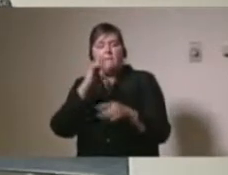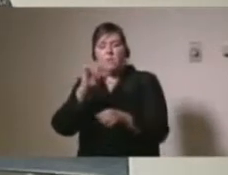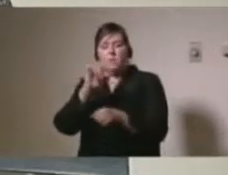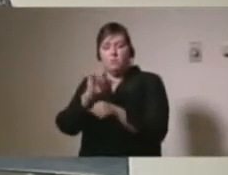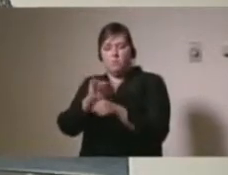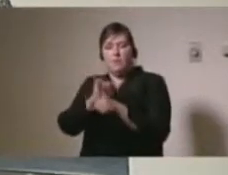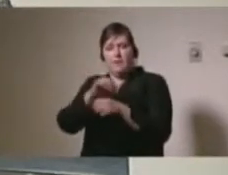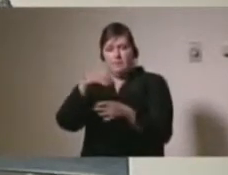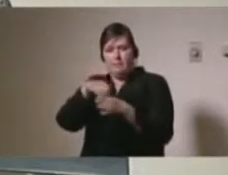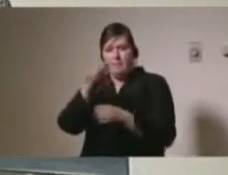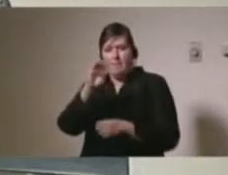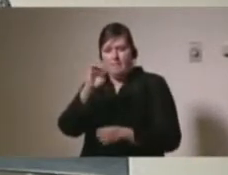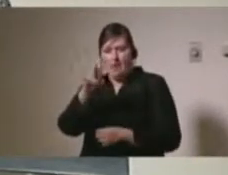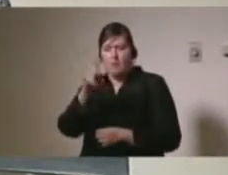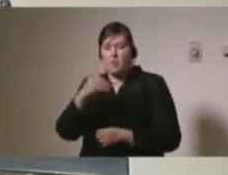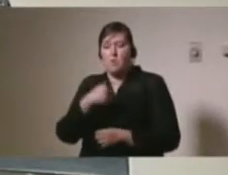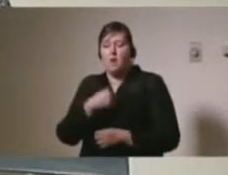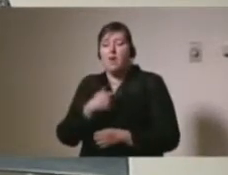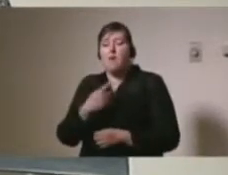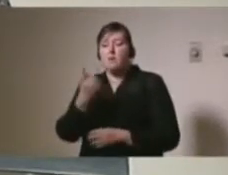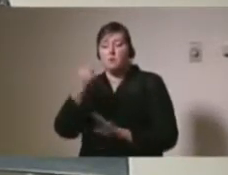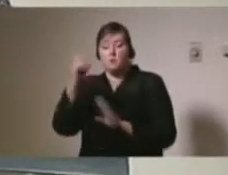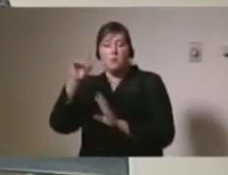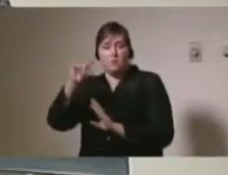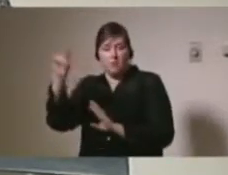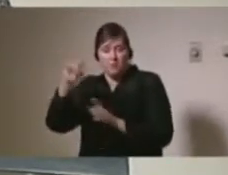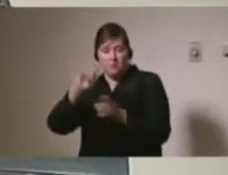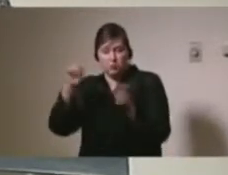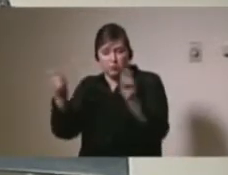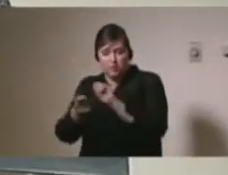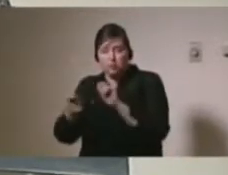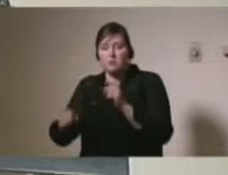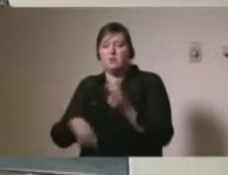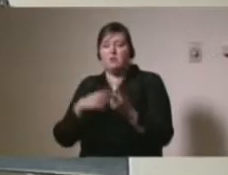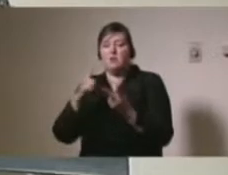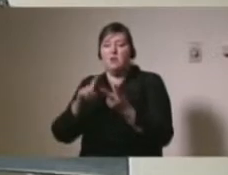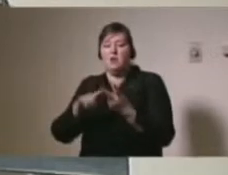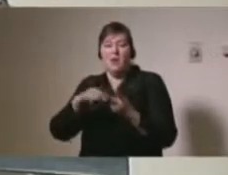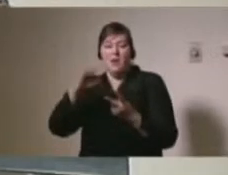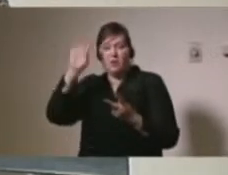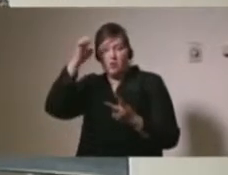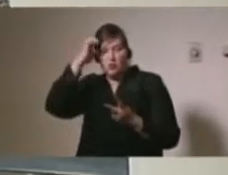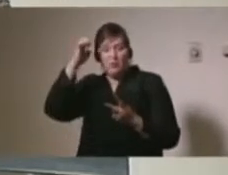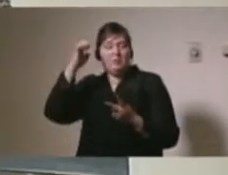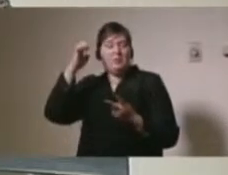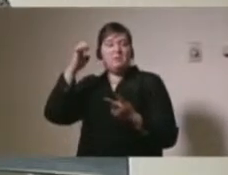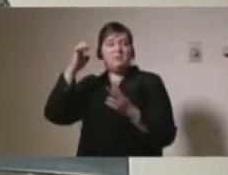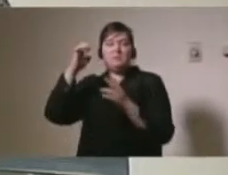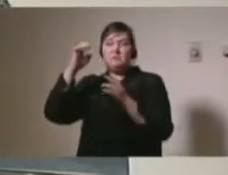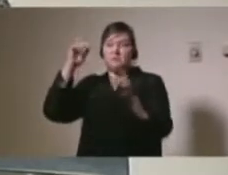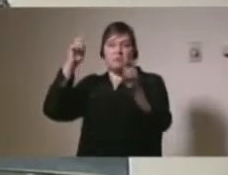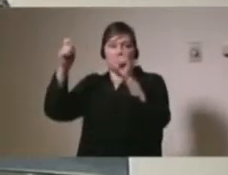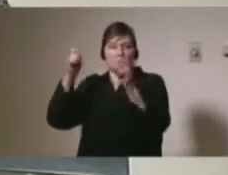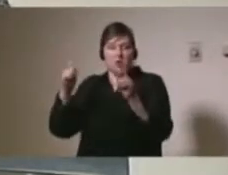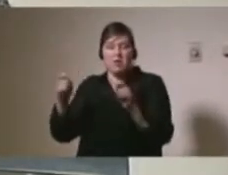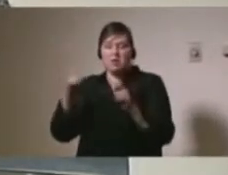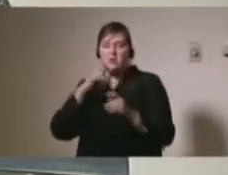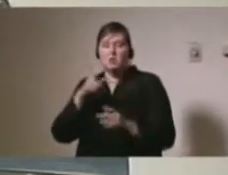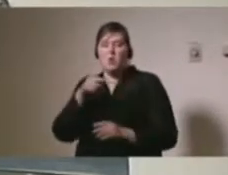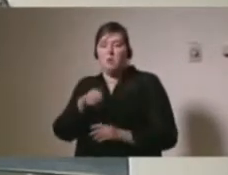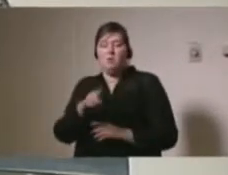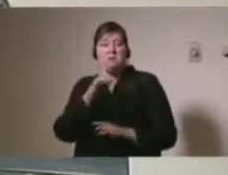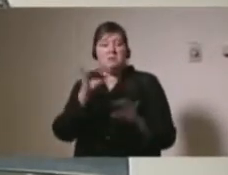3 European directives, and a great number of reorganizations and restructuring.